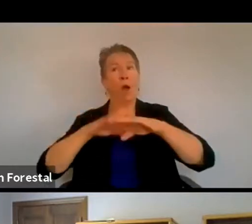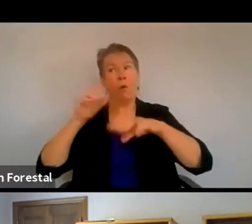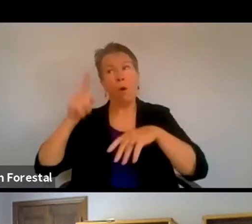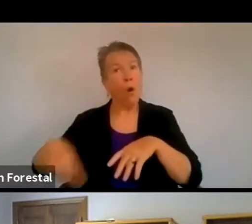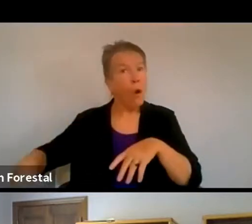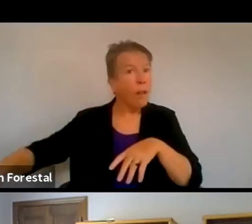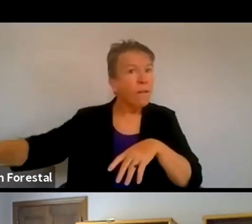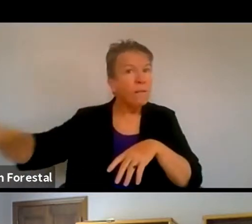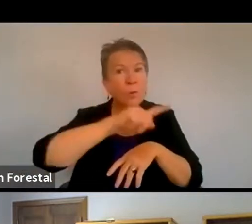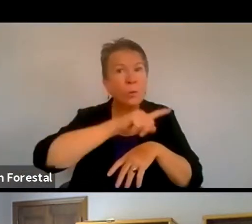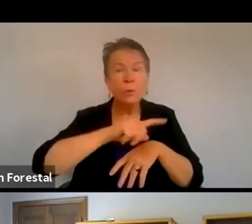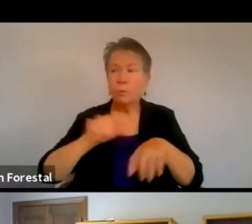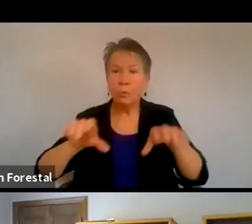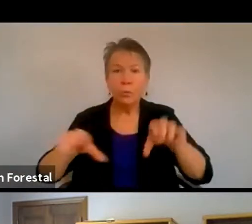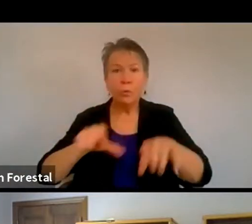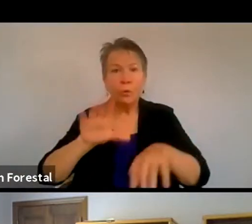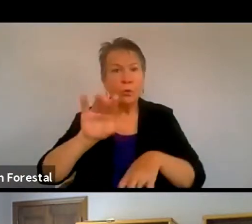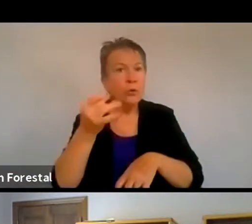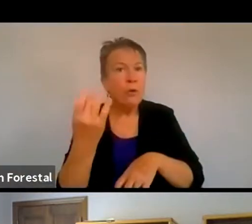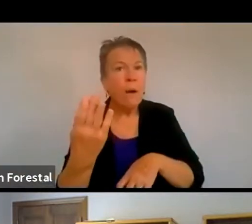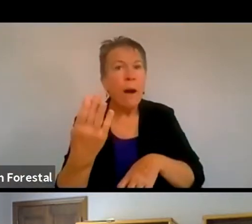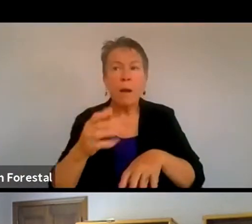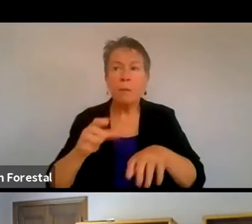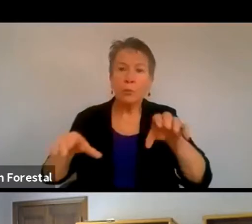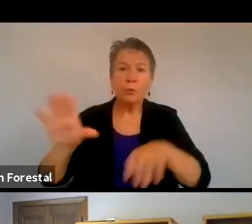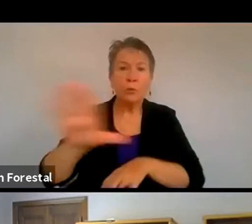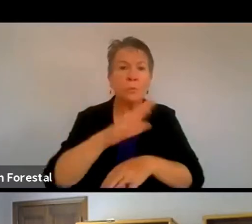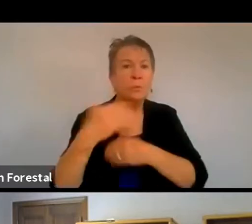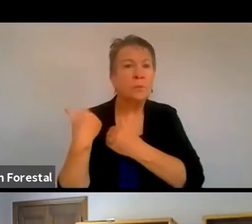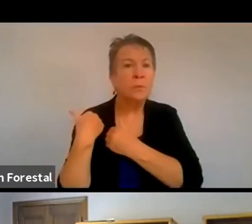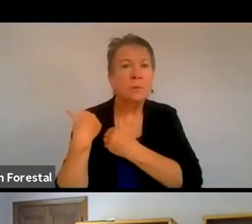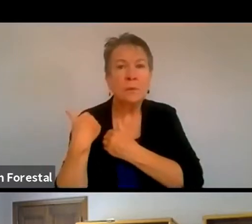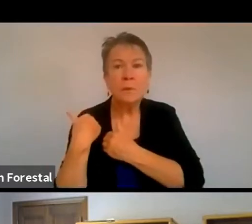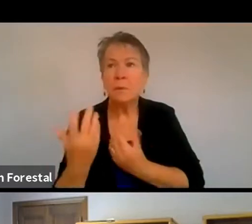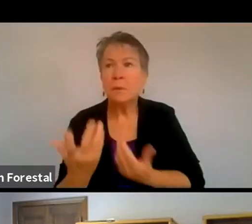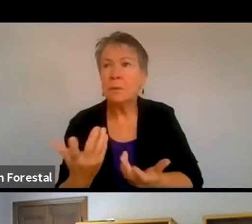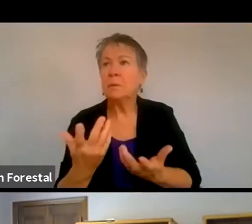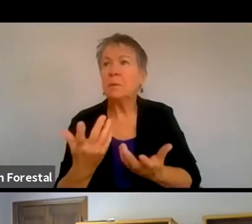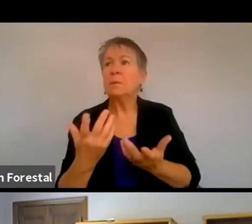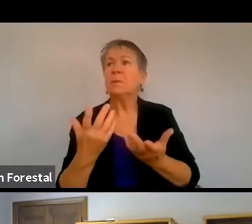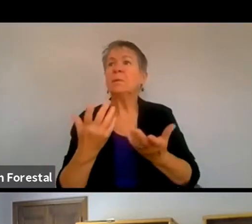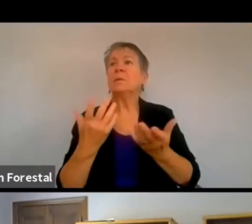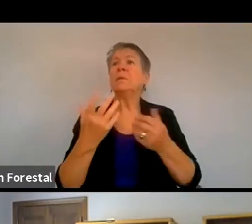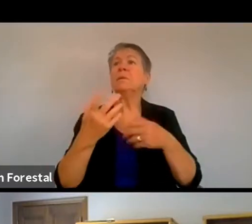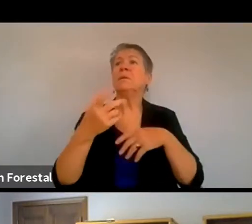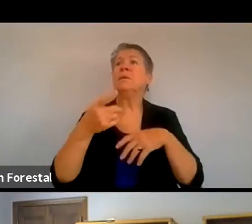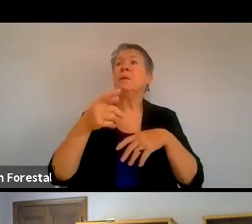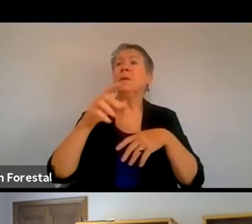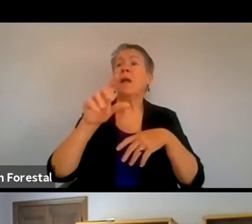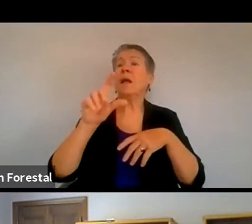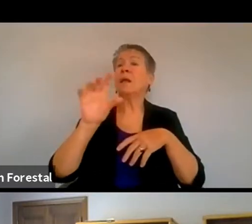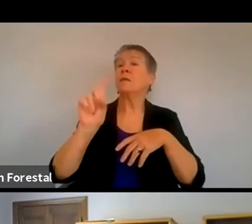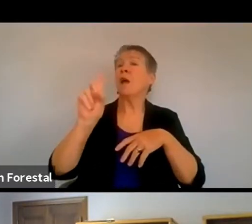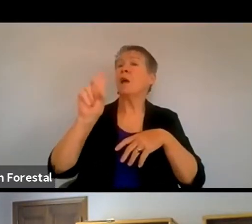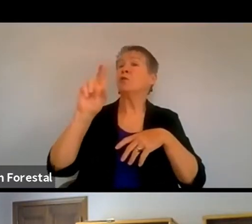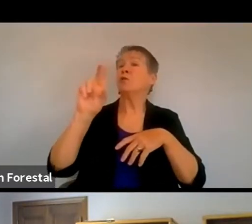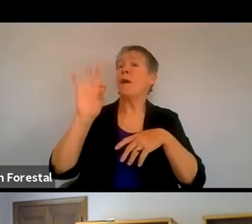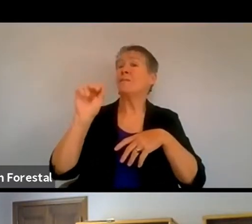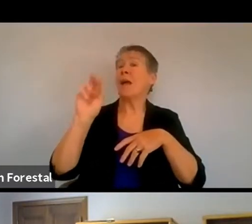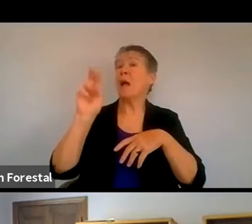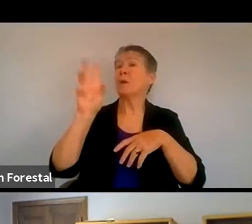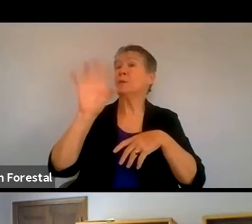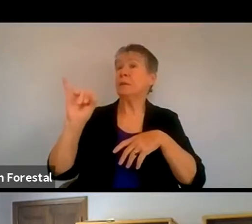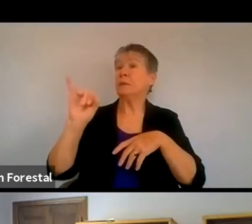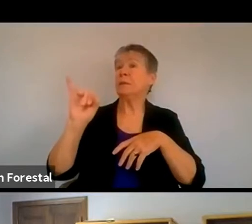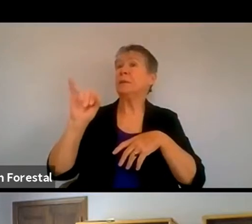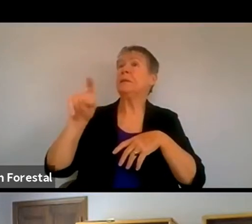knew would have another surge, but New Jersey was going into that surge in really good shape, which is a good thing. Even though we don't like these numbers, and God